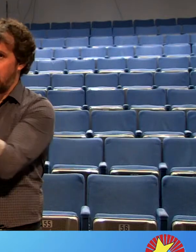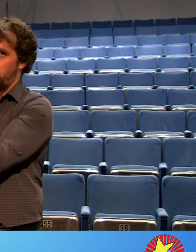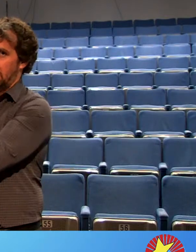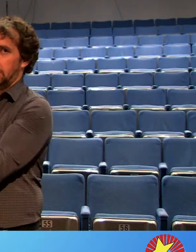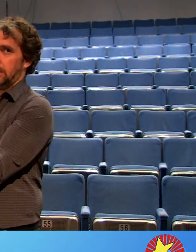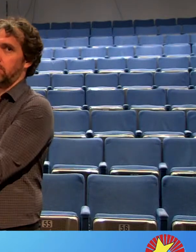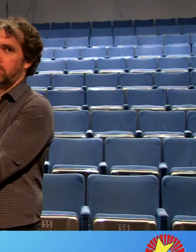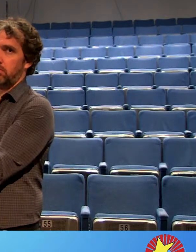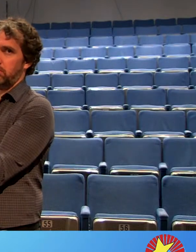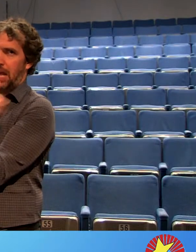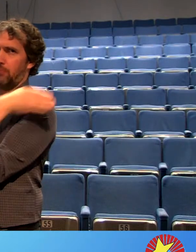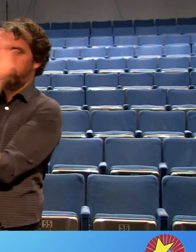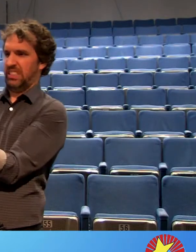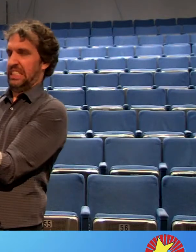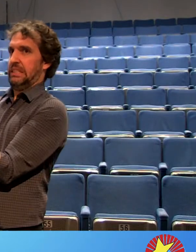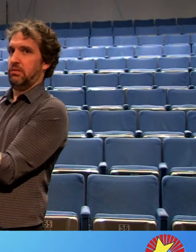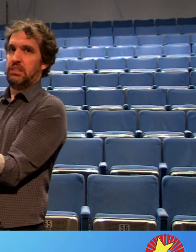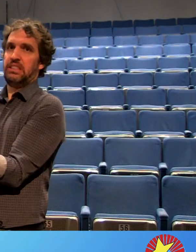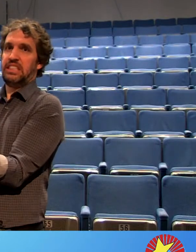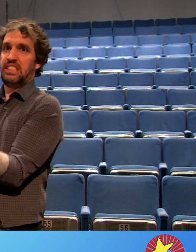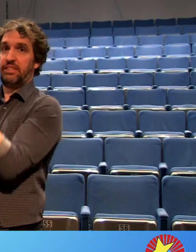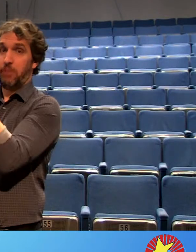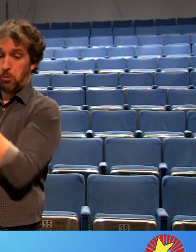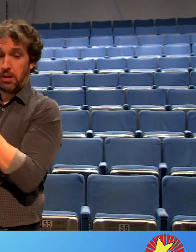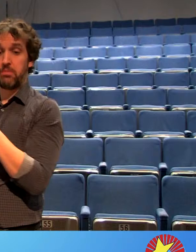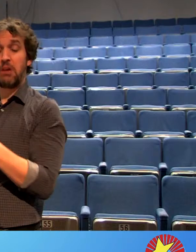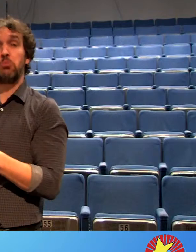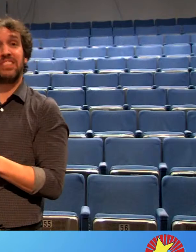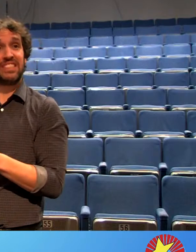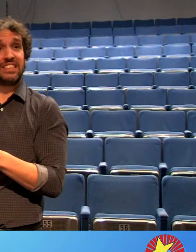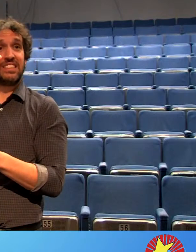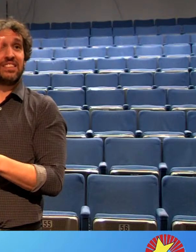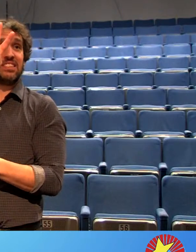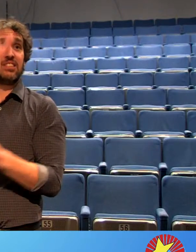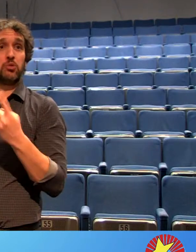60.4 terms from the designed vocabulary list.